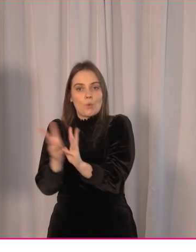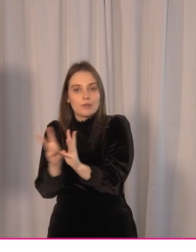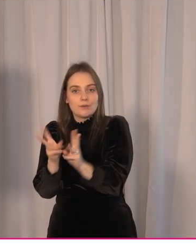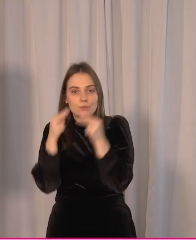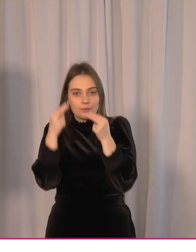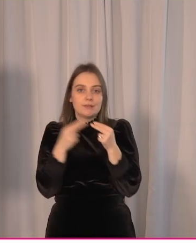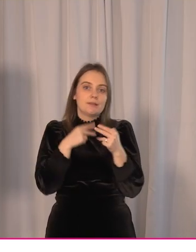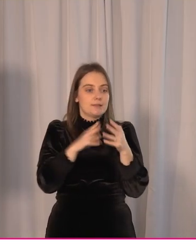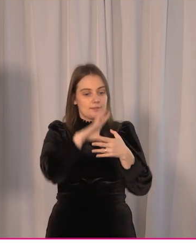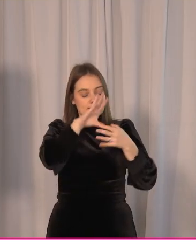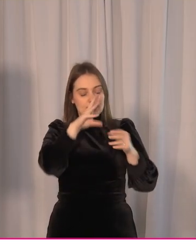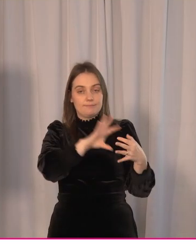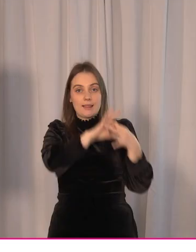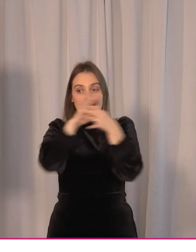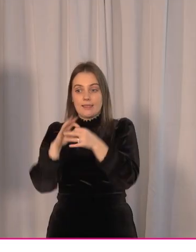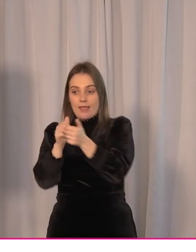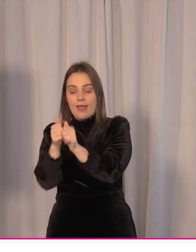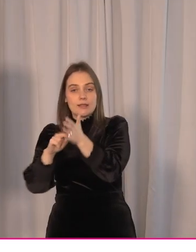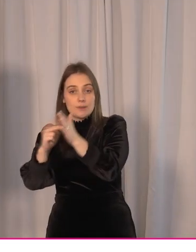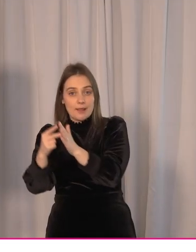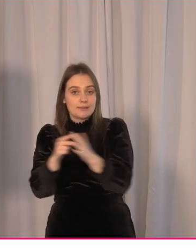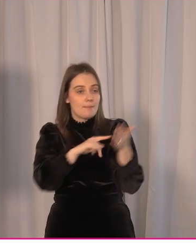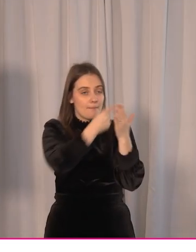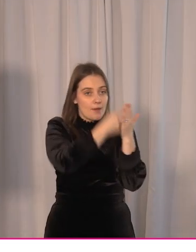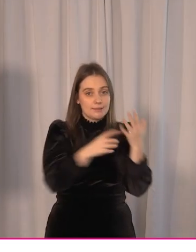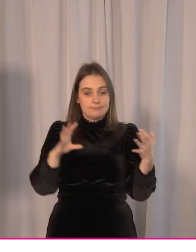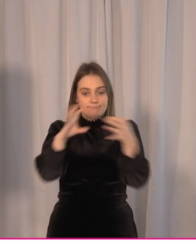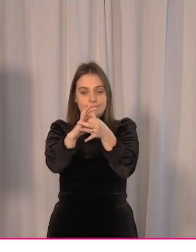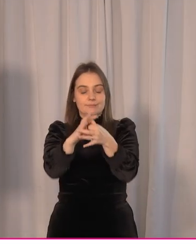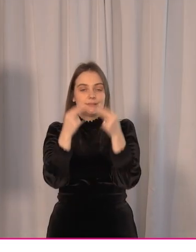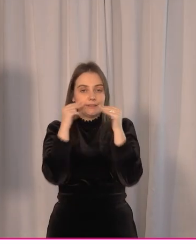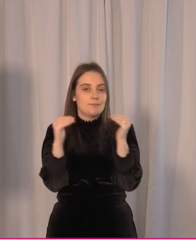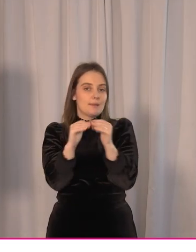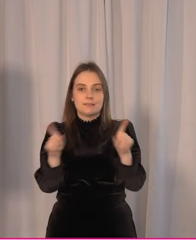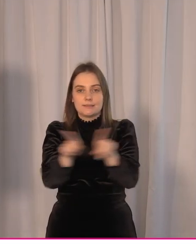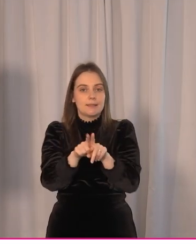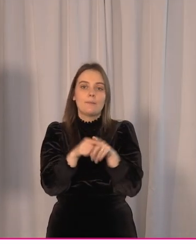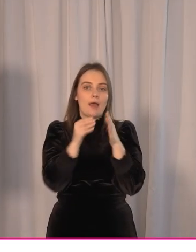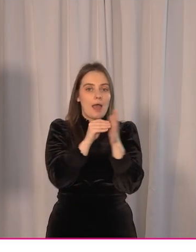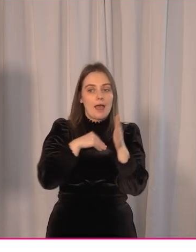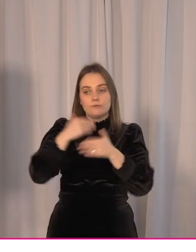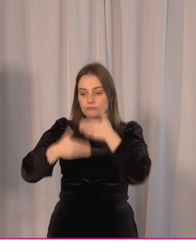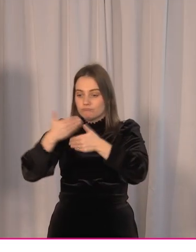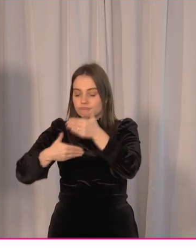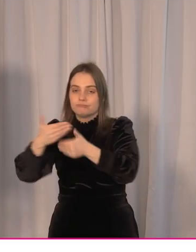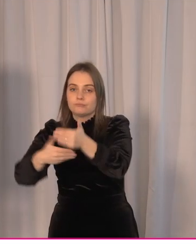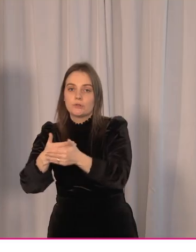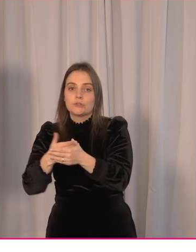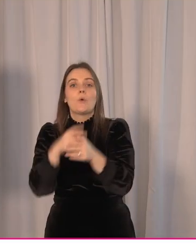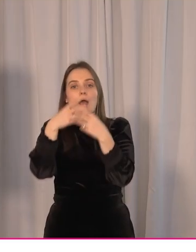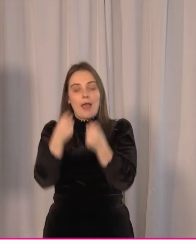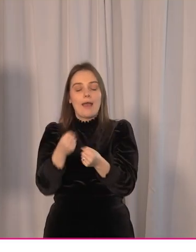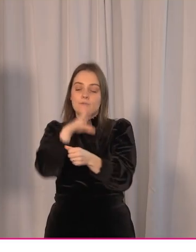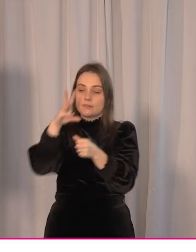plans associated with policy, unfortunately, things don't advance. So at the centre of this is a very specific action